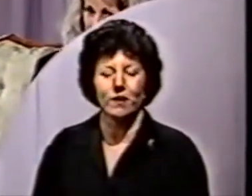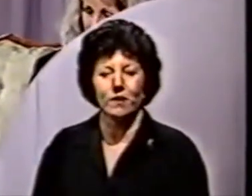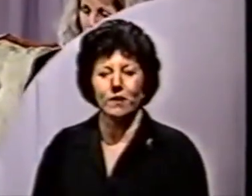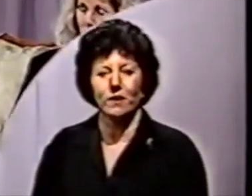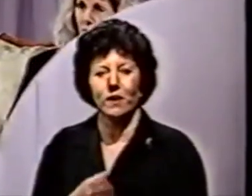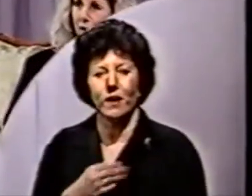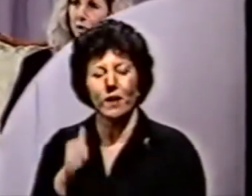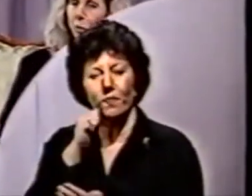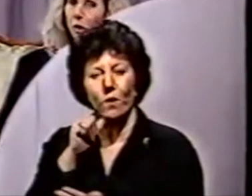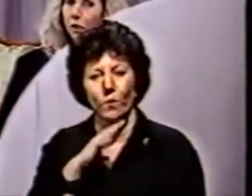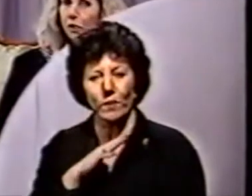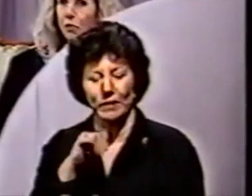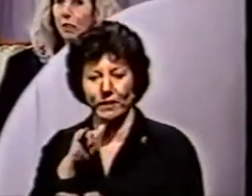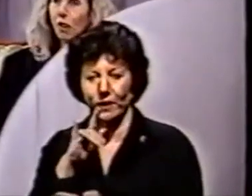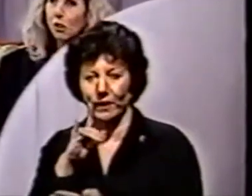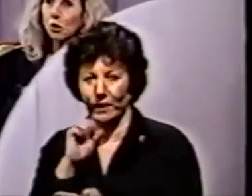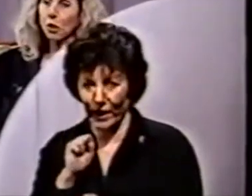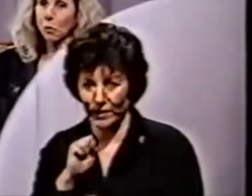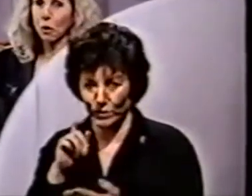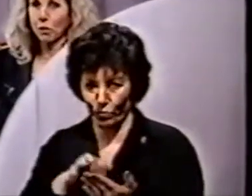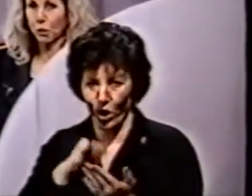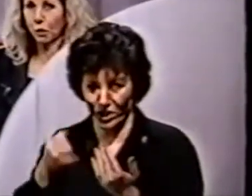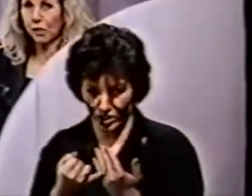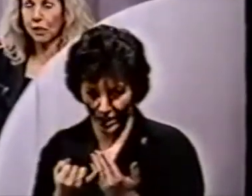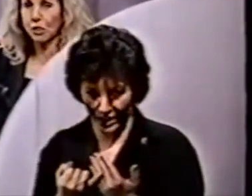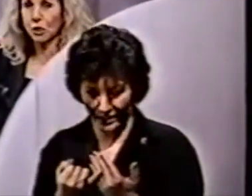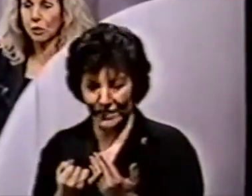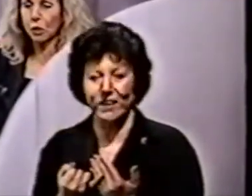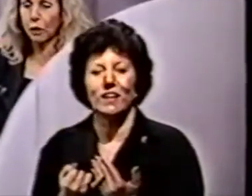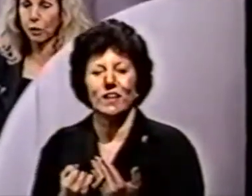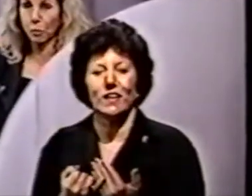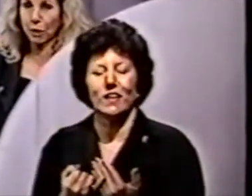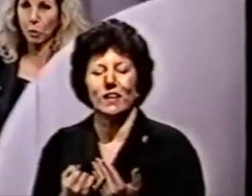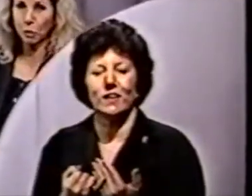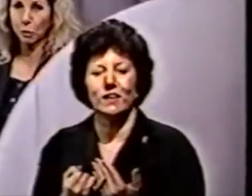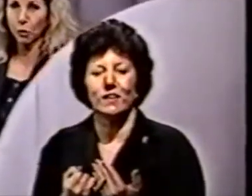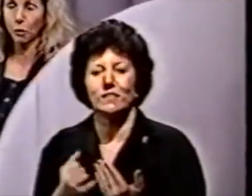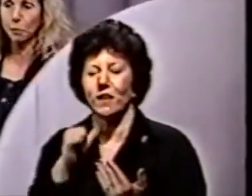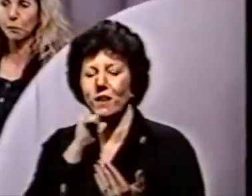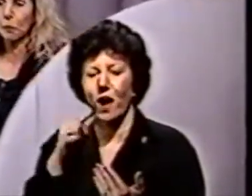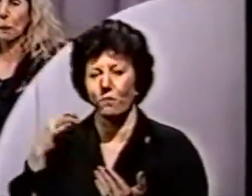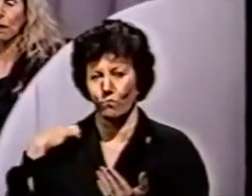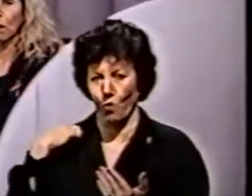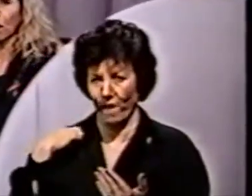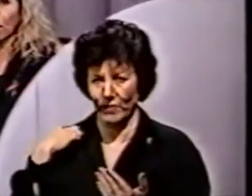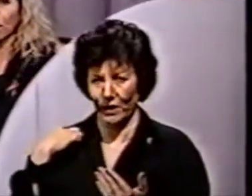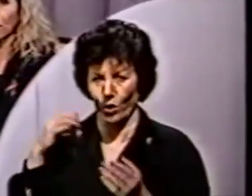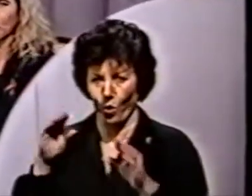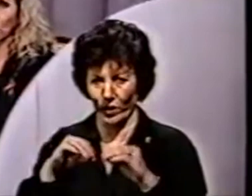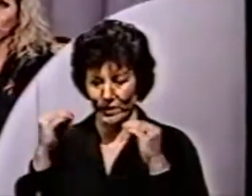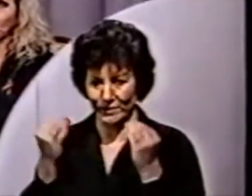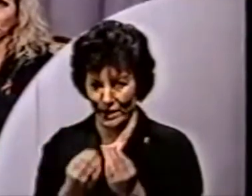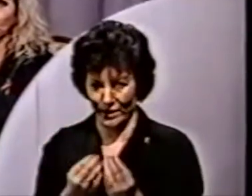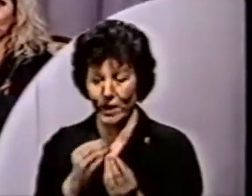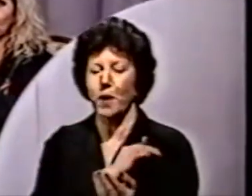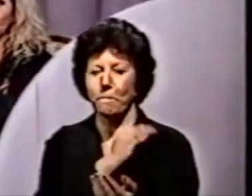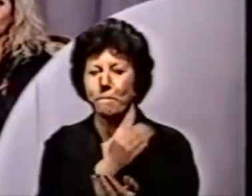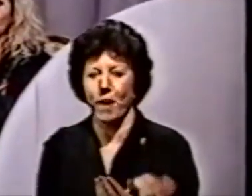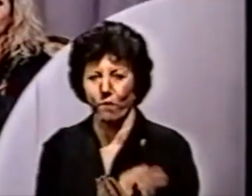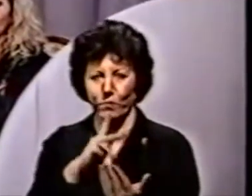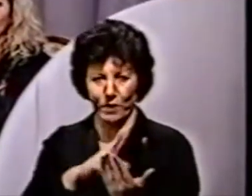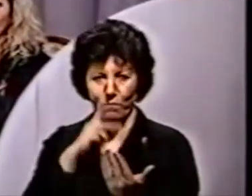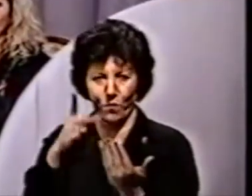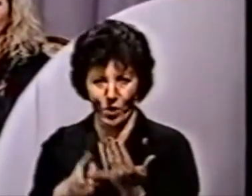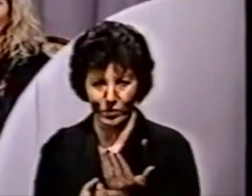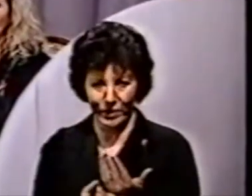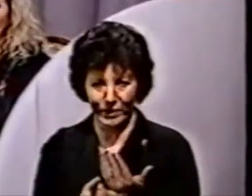And the Women's AIDS Project is part of a larger nonprofit organization called the Empowerment Program. Empowerment Program has